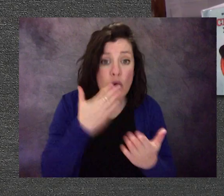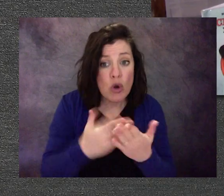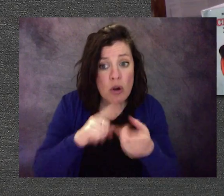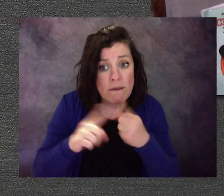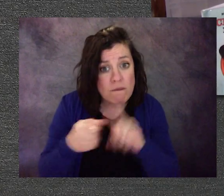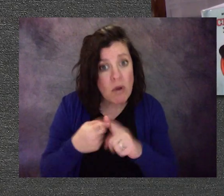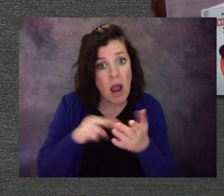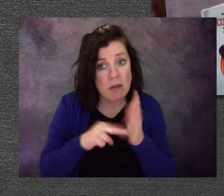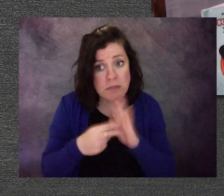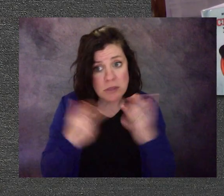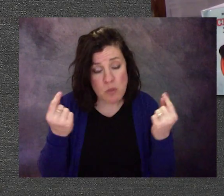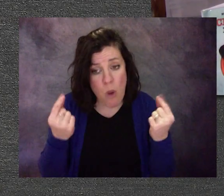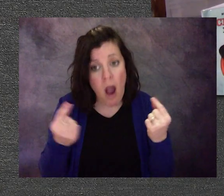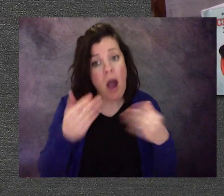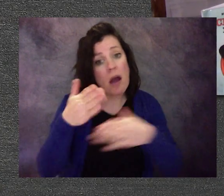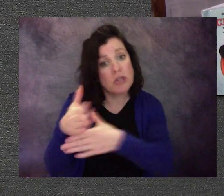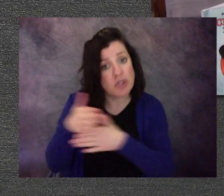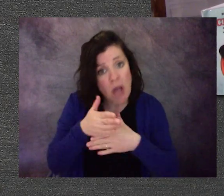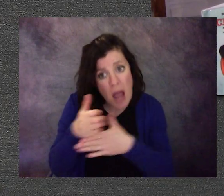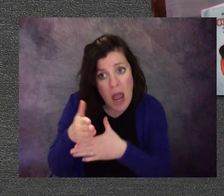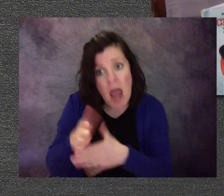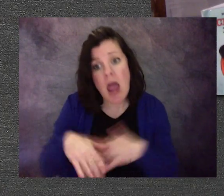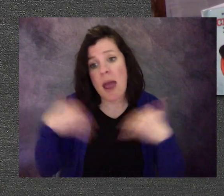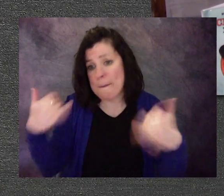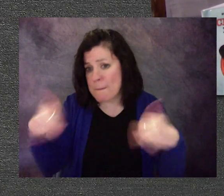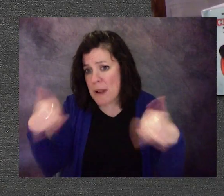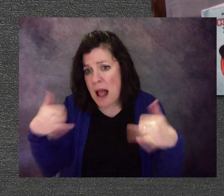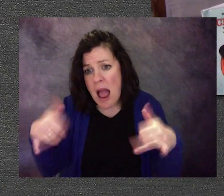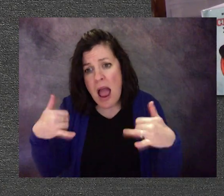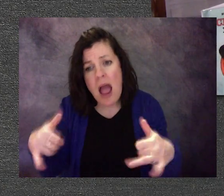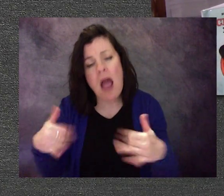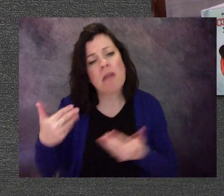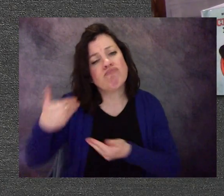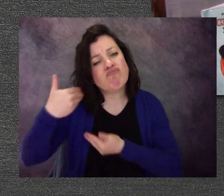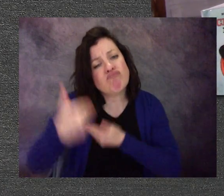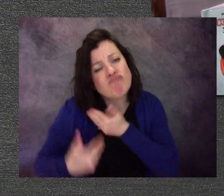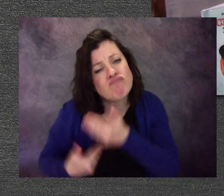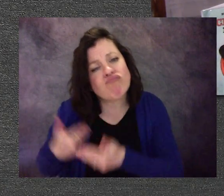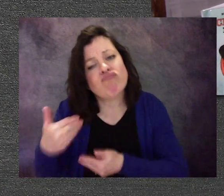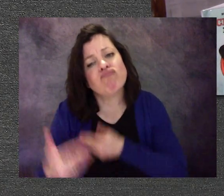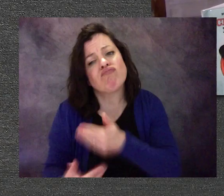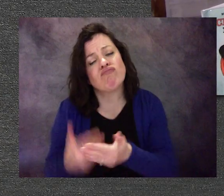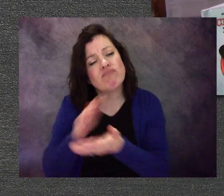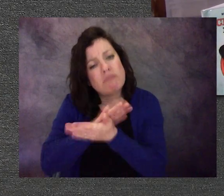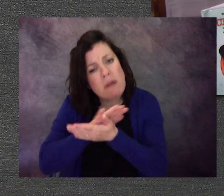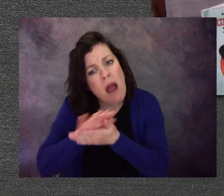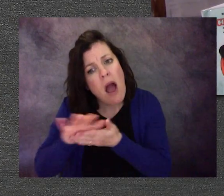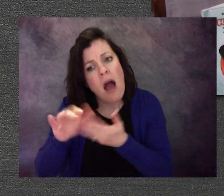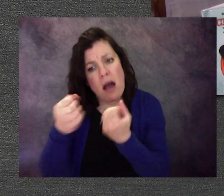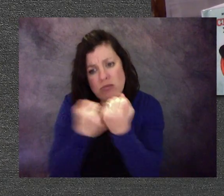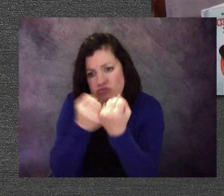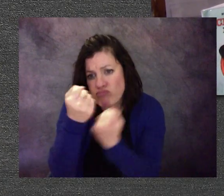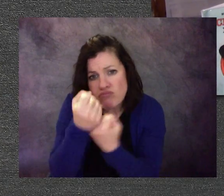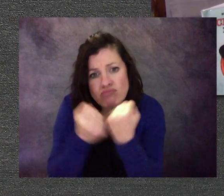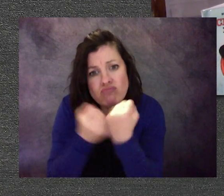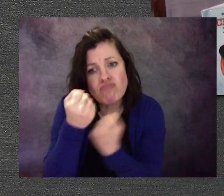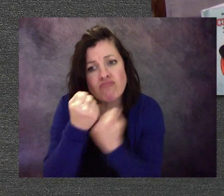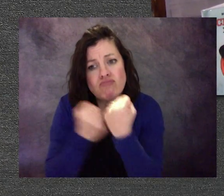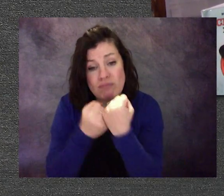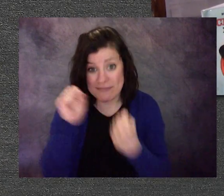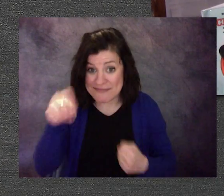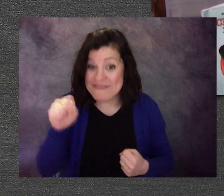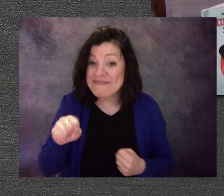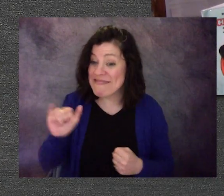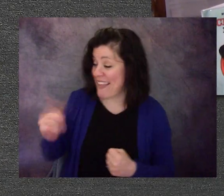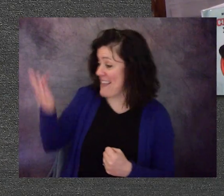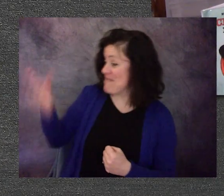them and you're kind. Kind is another word for being nice to someone, and Clifford is all of those things. When you are a good friend